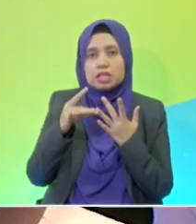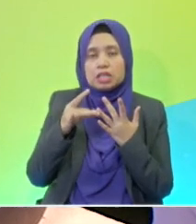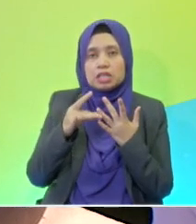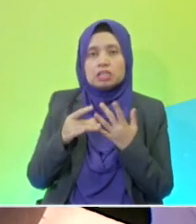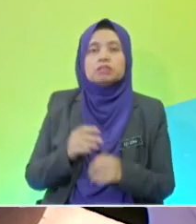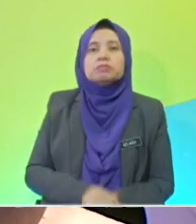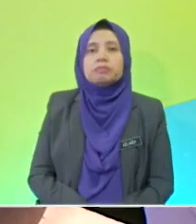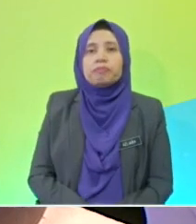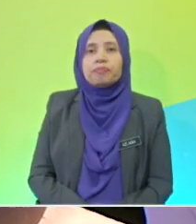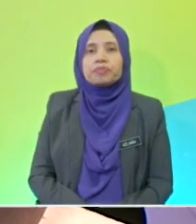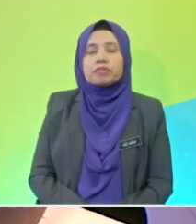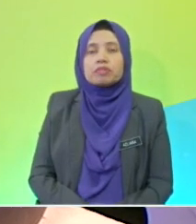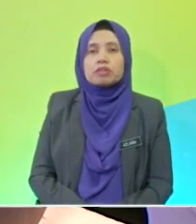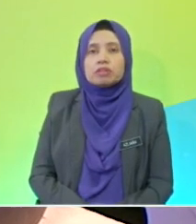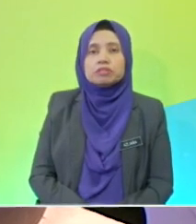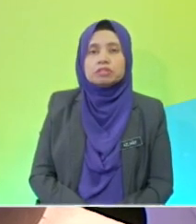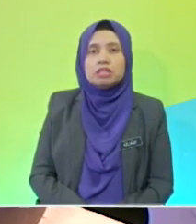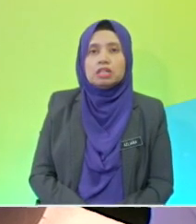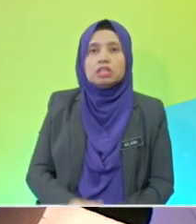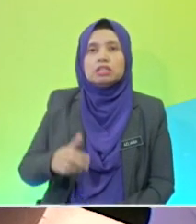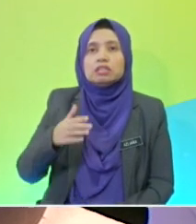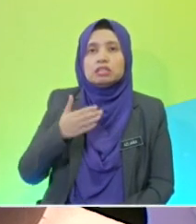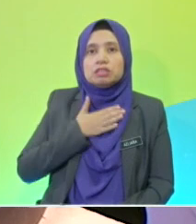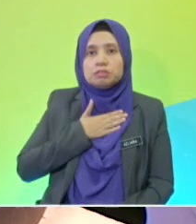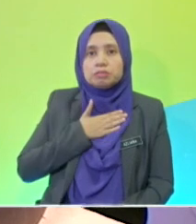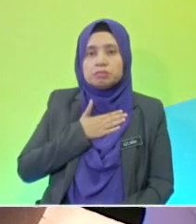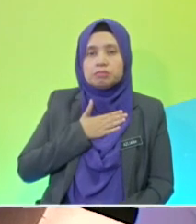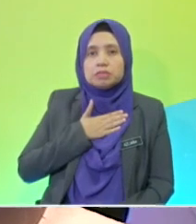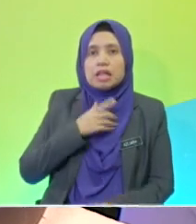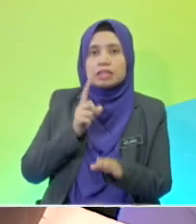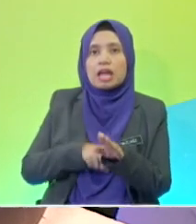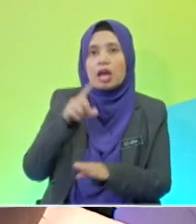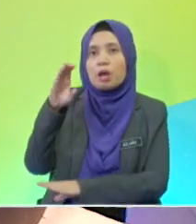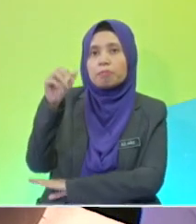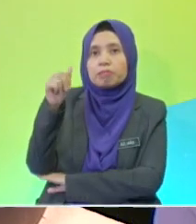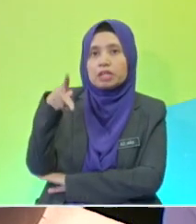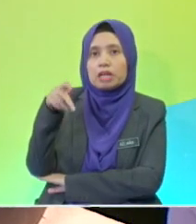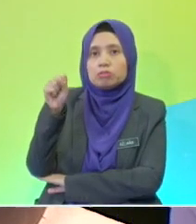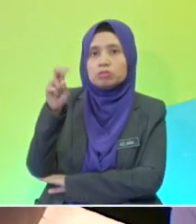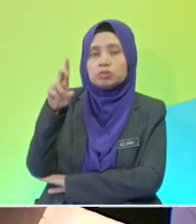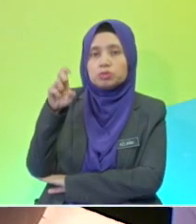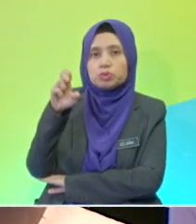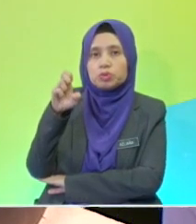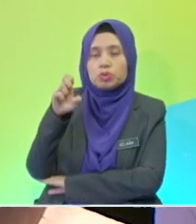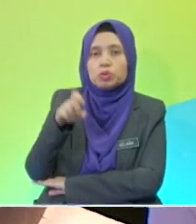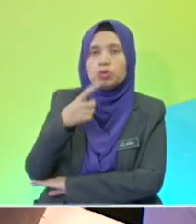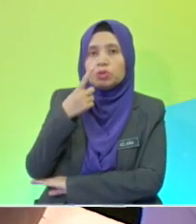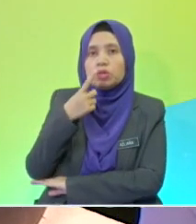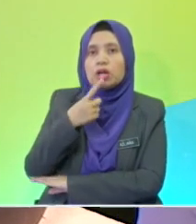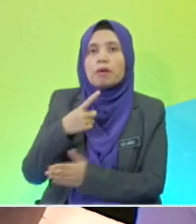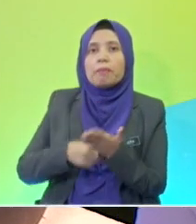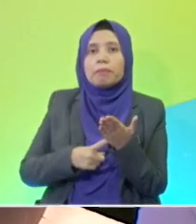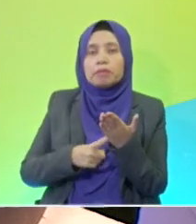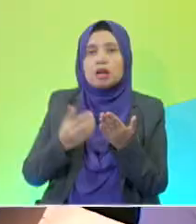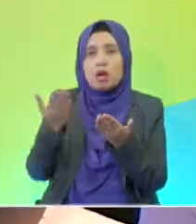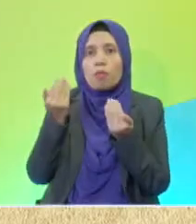your items? Okay, your time capsule. Okay, and as for the closure, what is your hope? Okay,